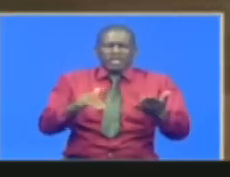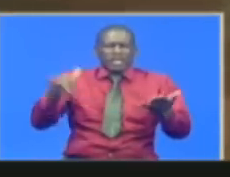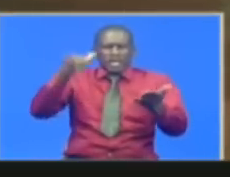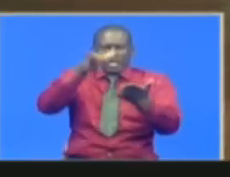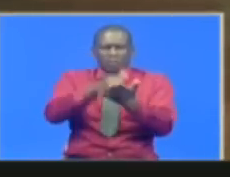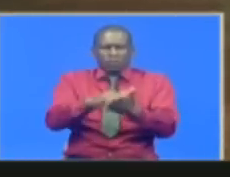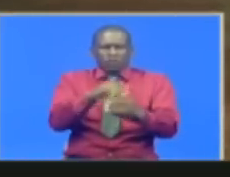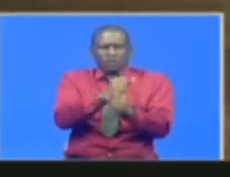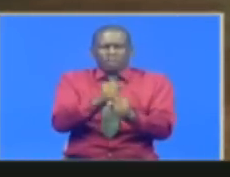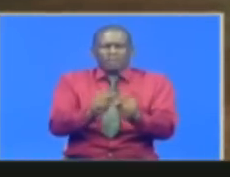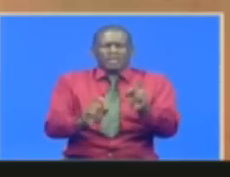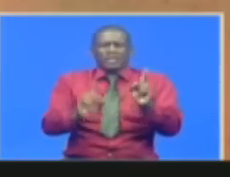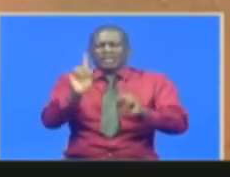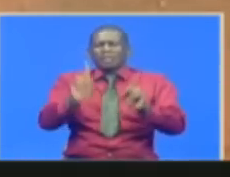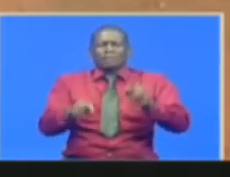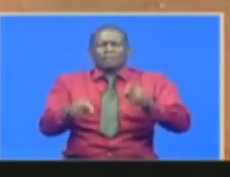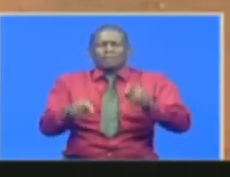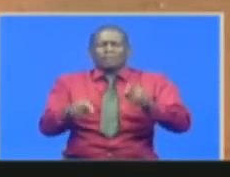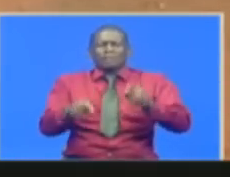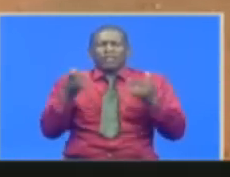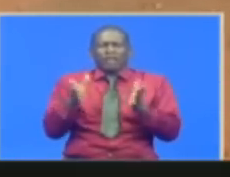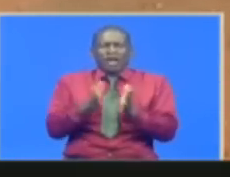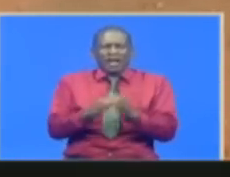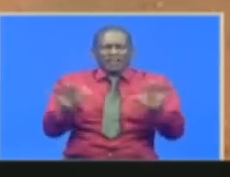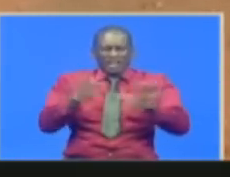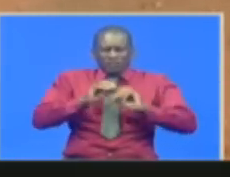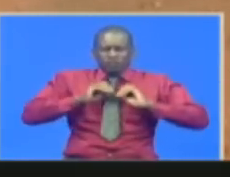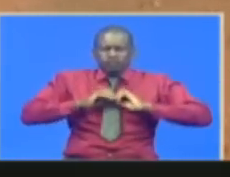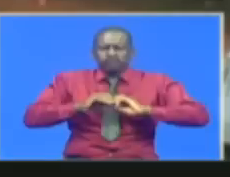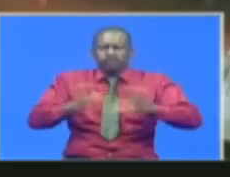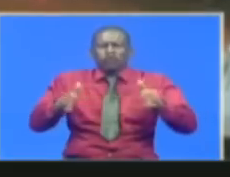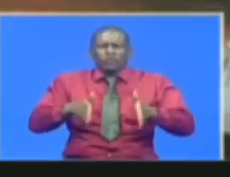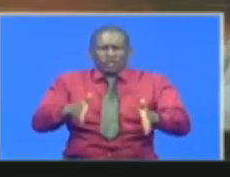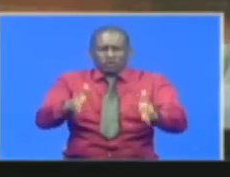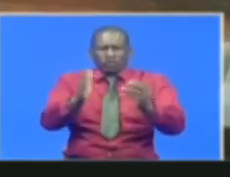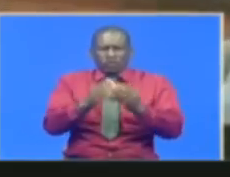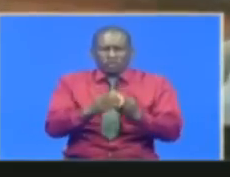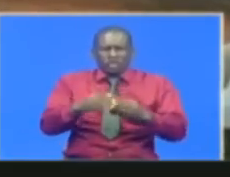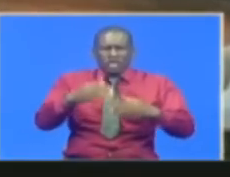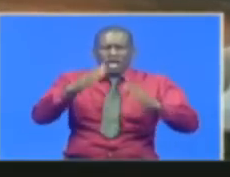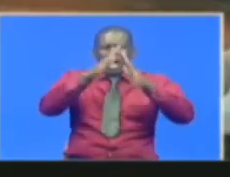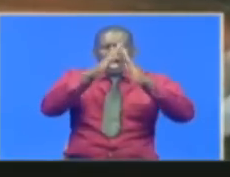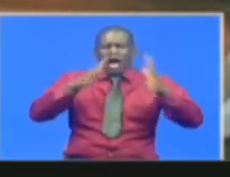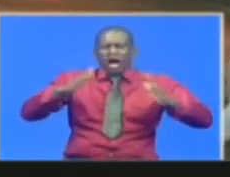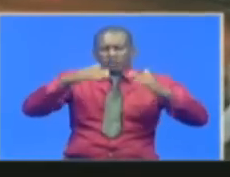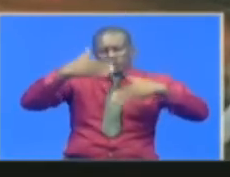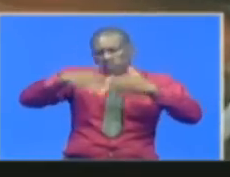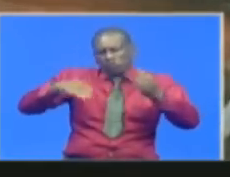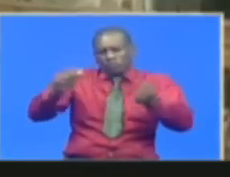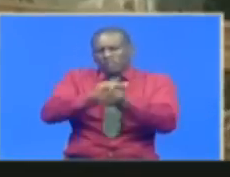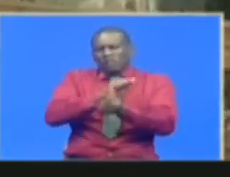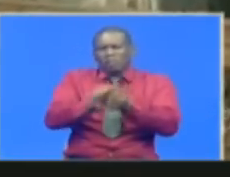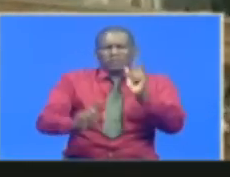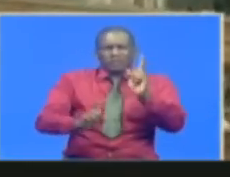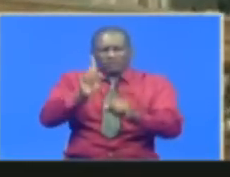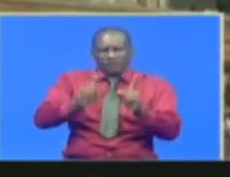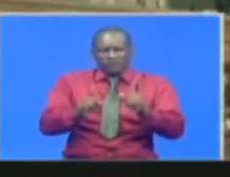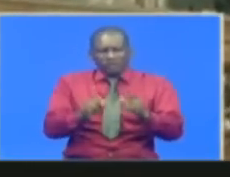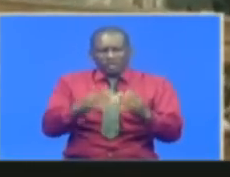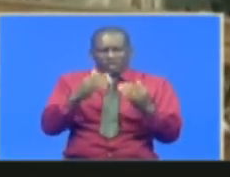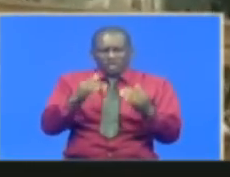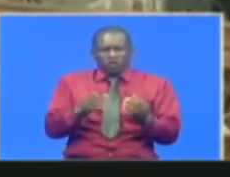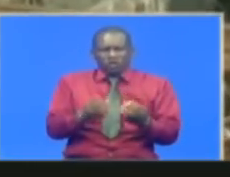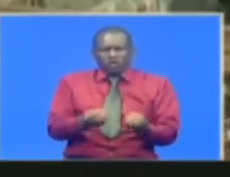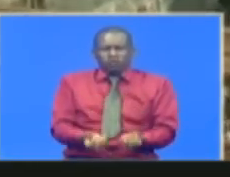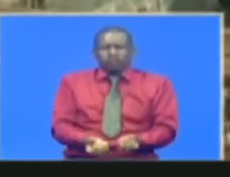trucks, wreckage, motorbikes and debris scattered over the road. Nearby houses were also damaged by fire. The toll from the explosion